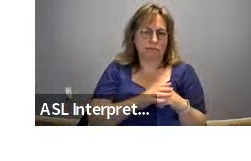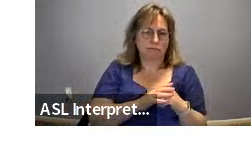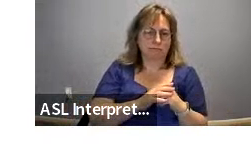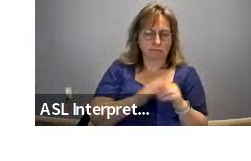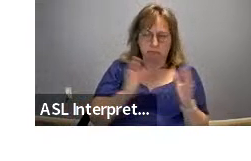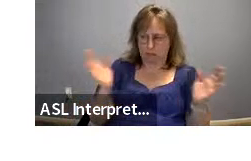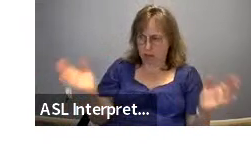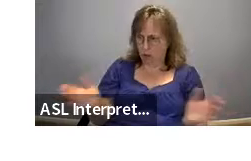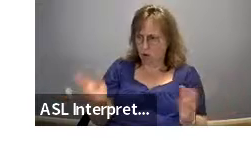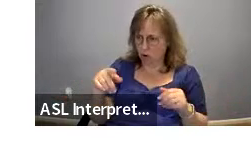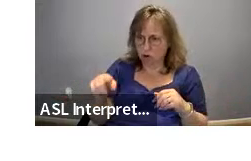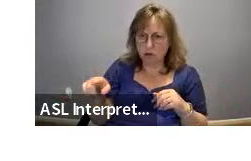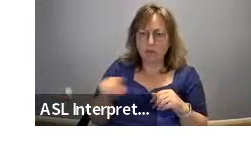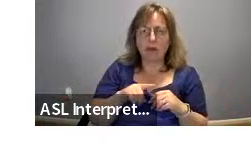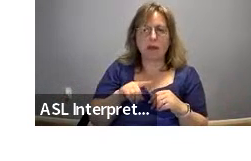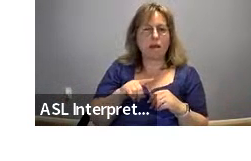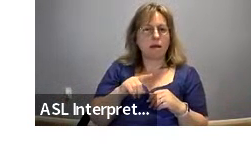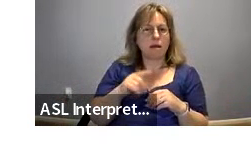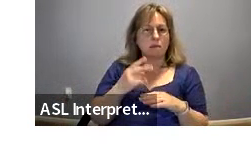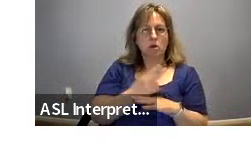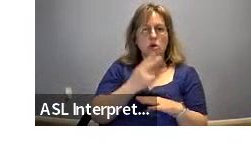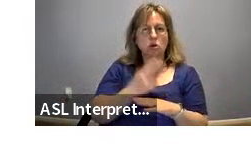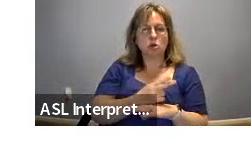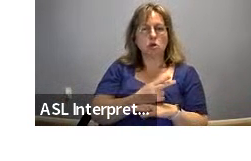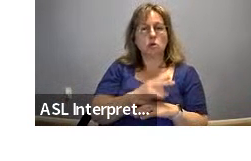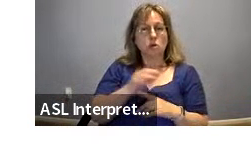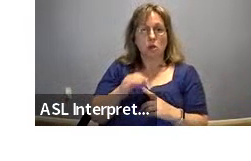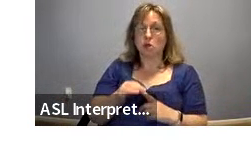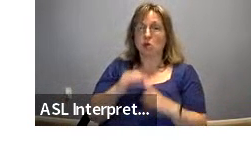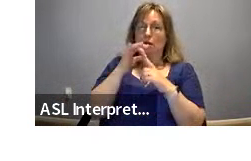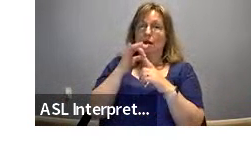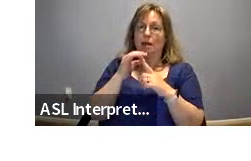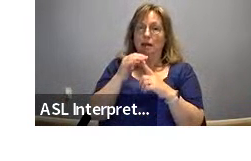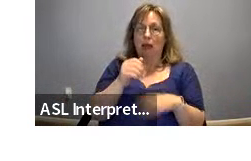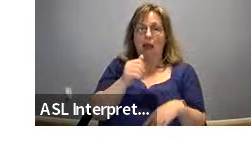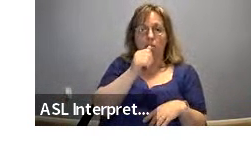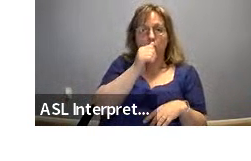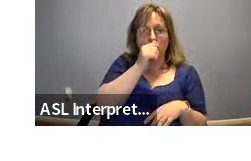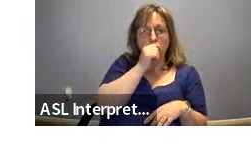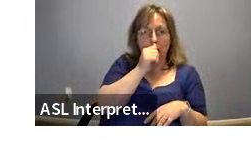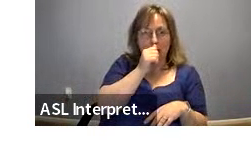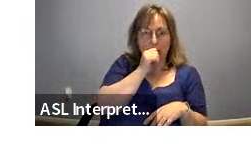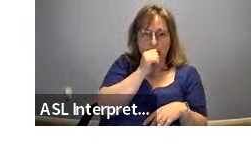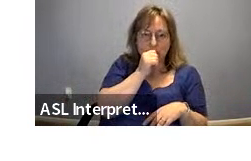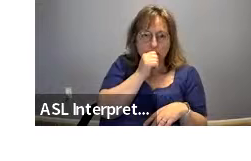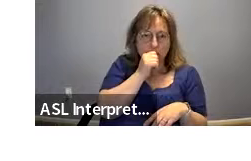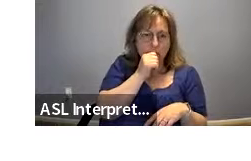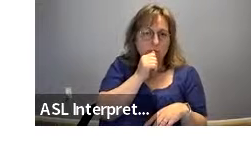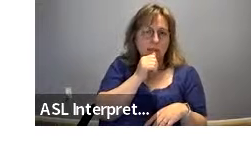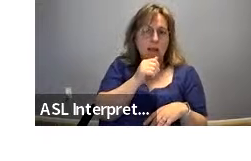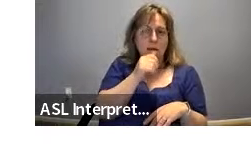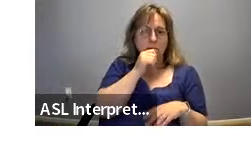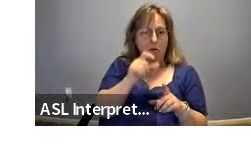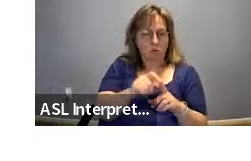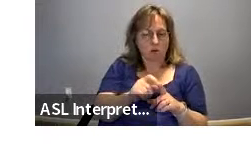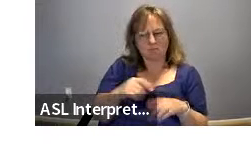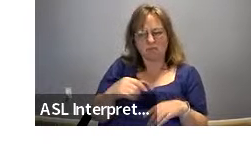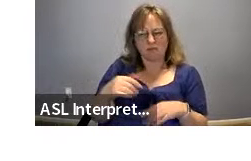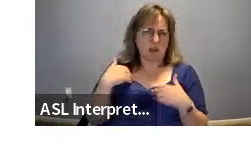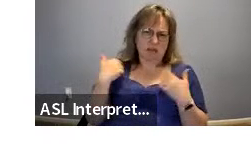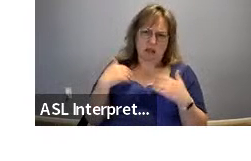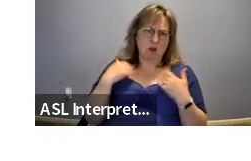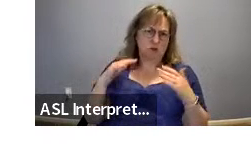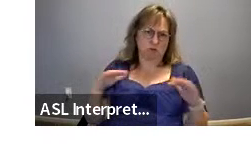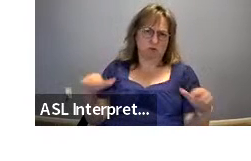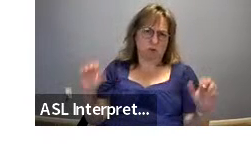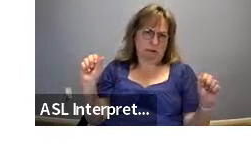Encourage them to use unique and private passwords. Even for the younger children, you can use a simple